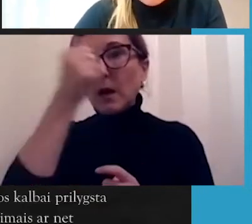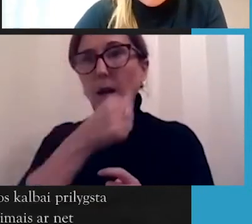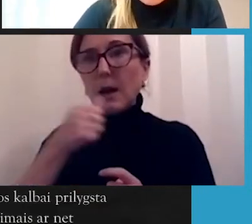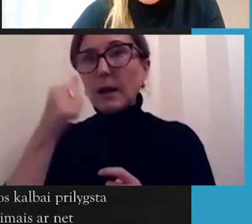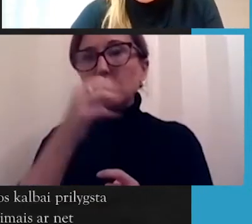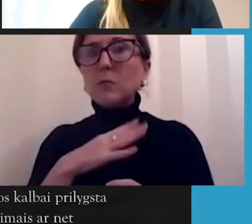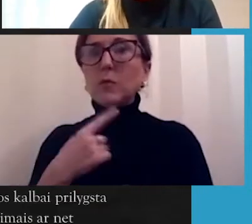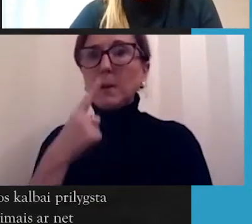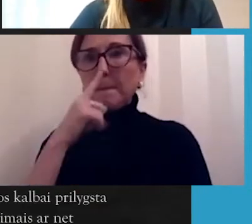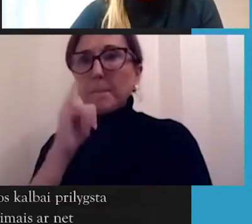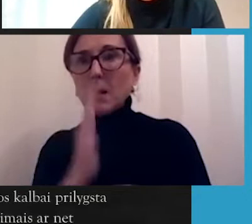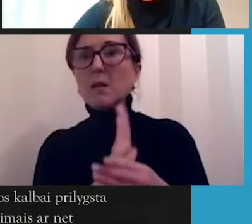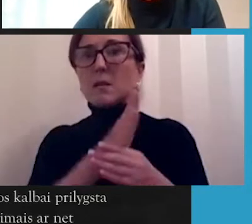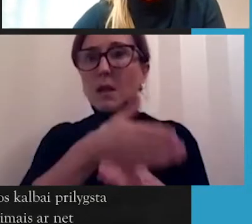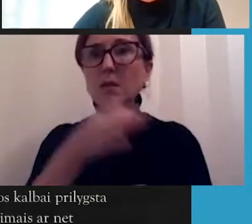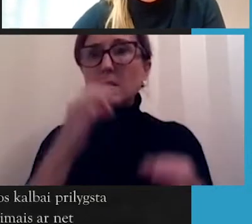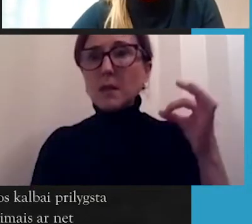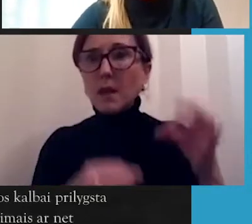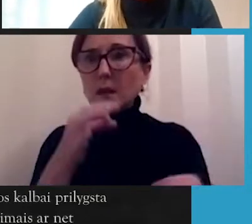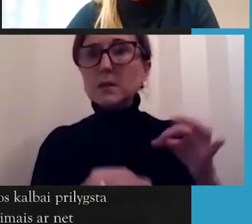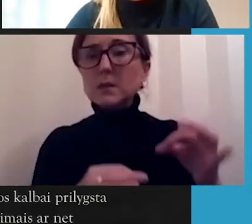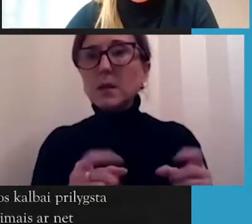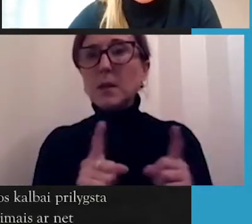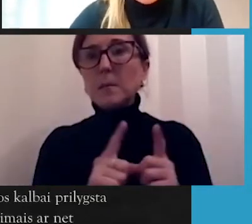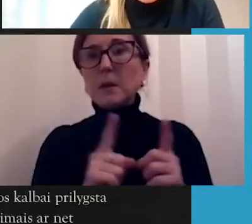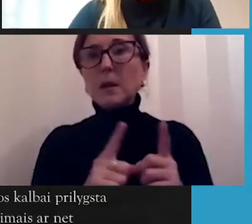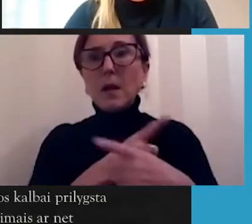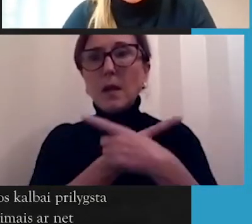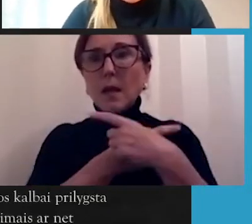it happens that people who